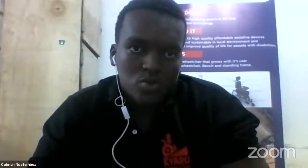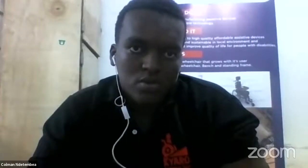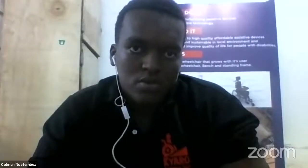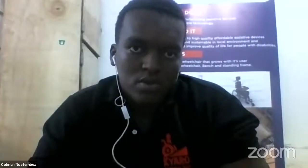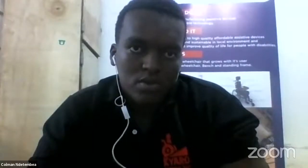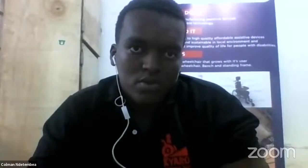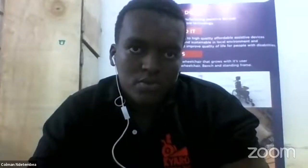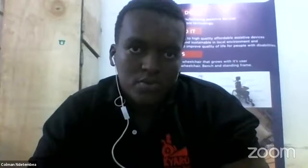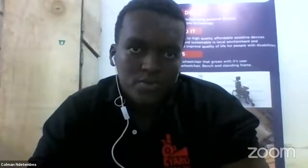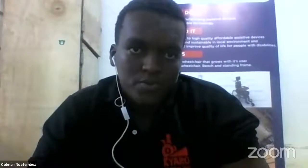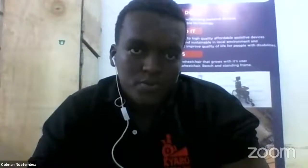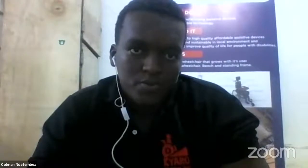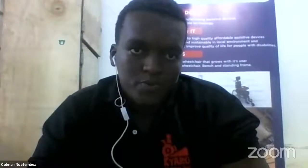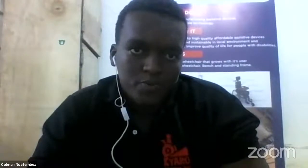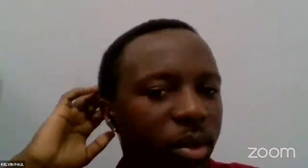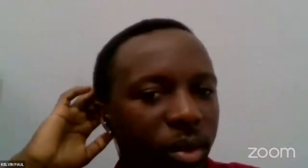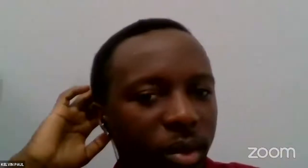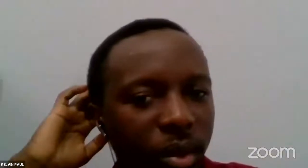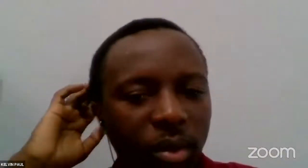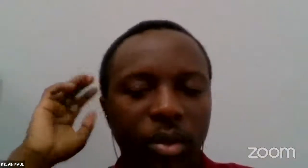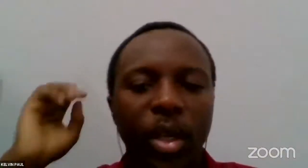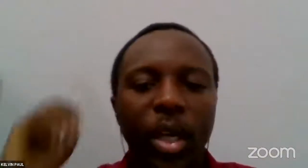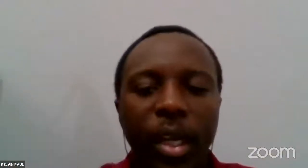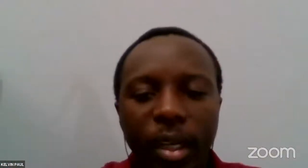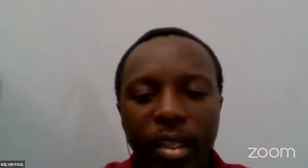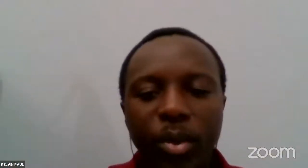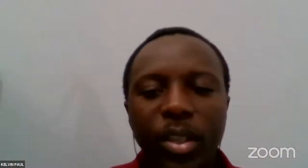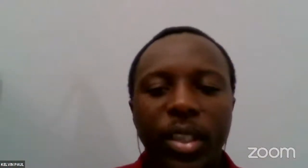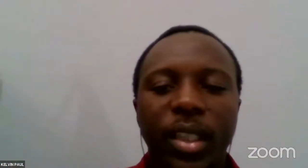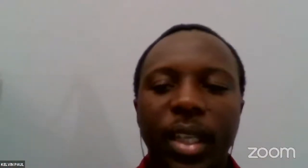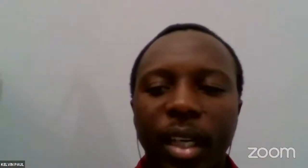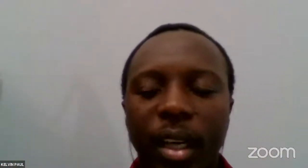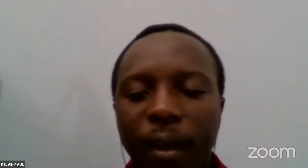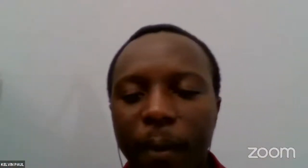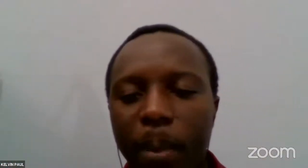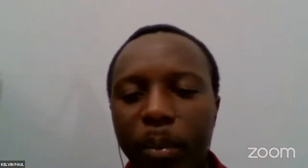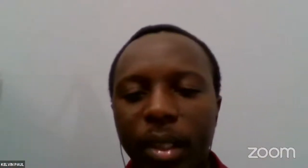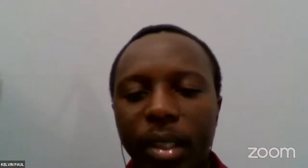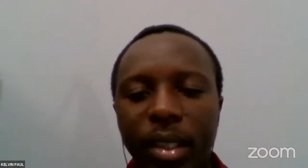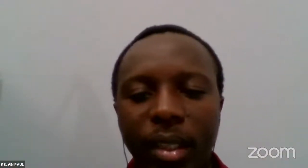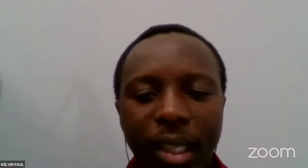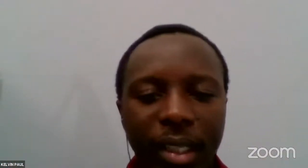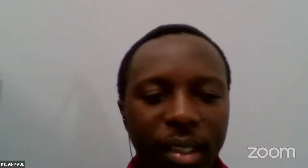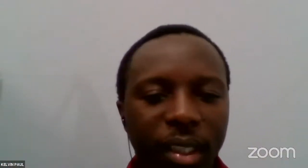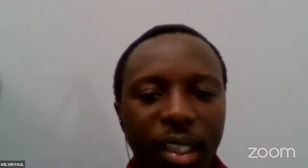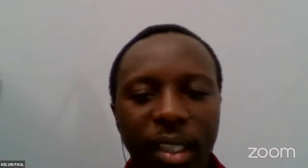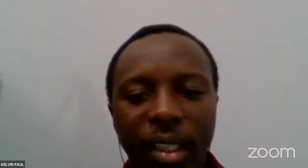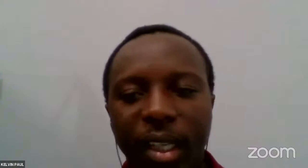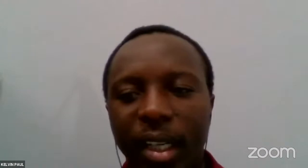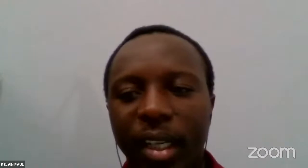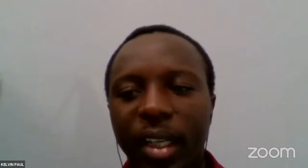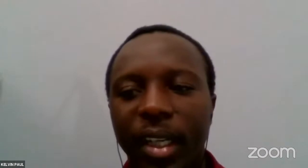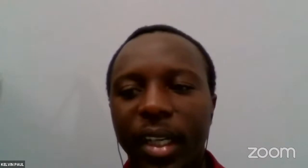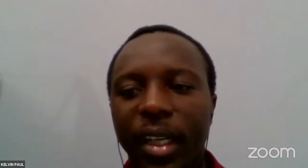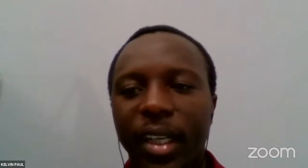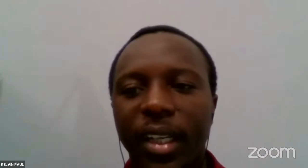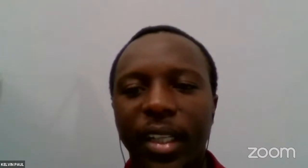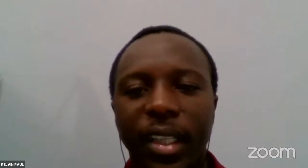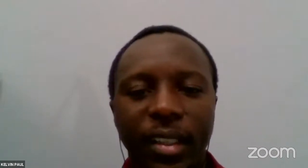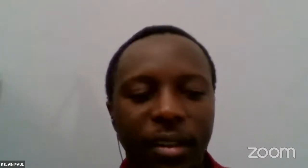mid-2022. Okay, mid-2022. And another question, it's a nice